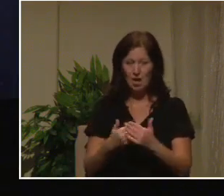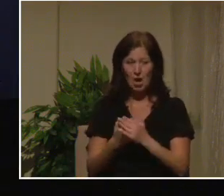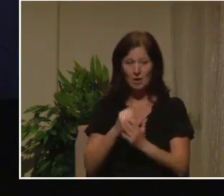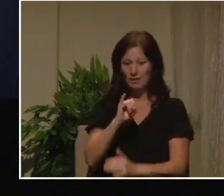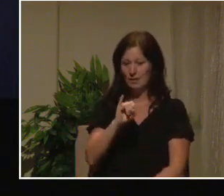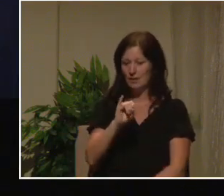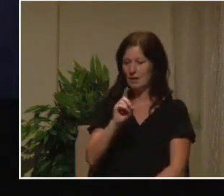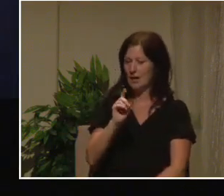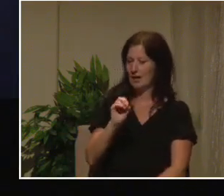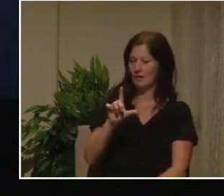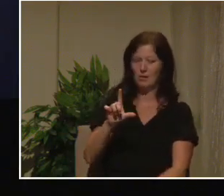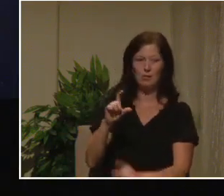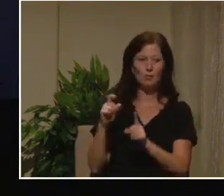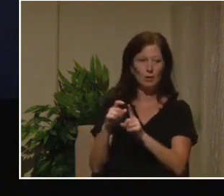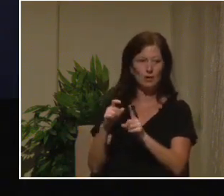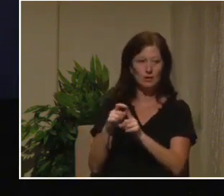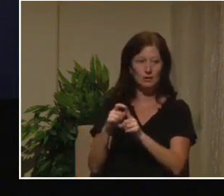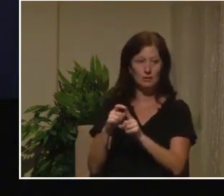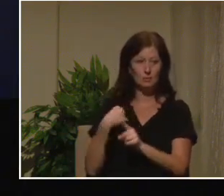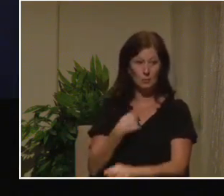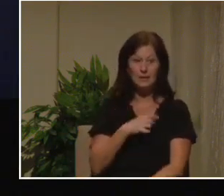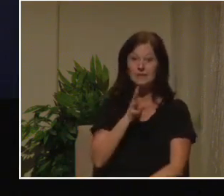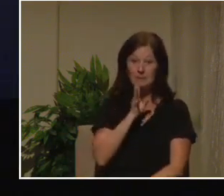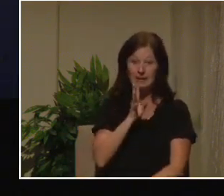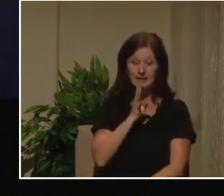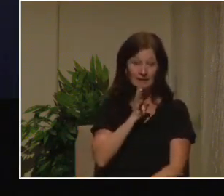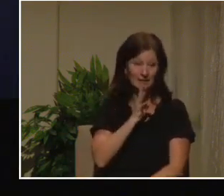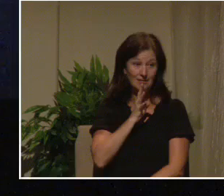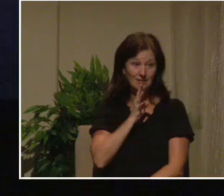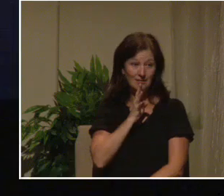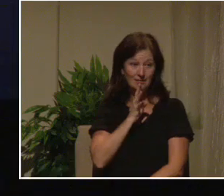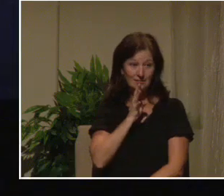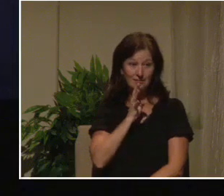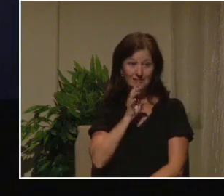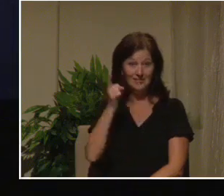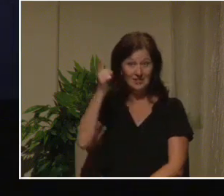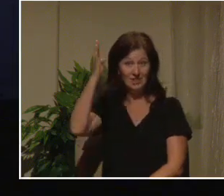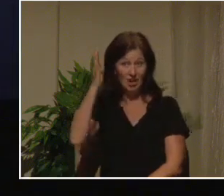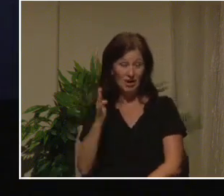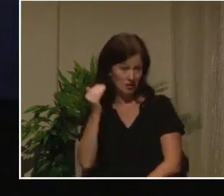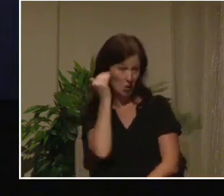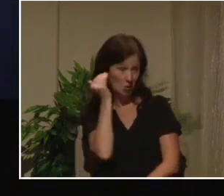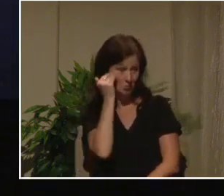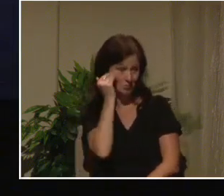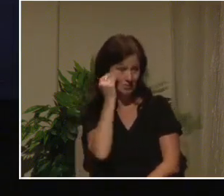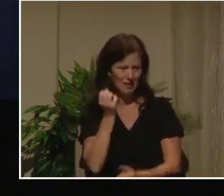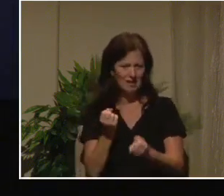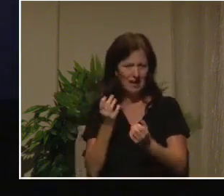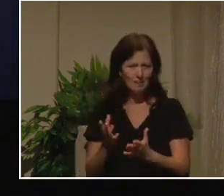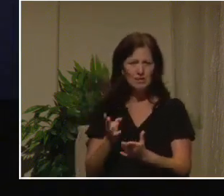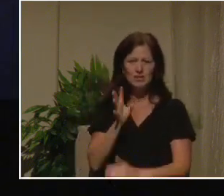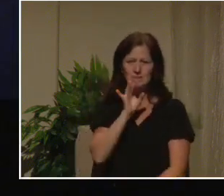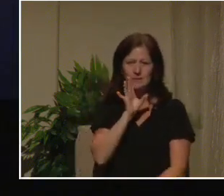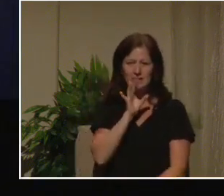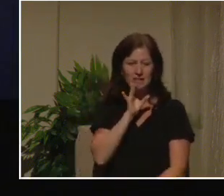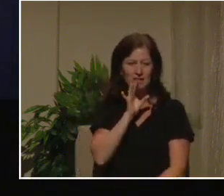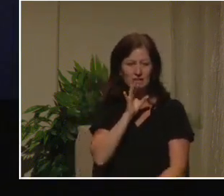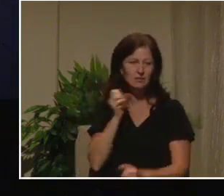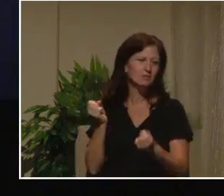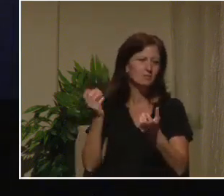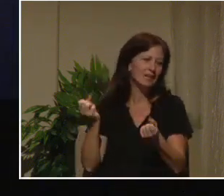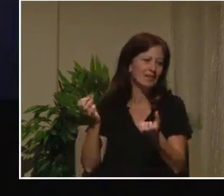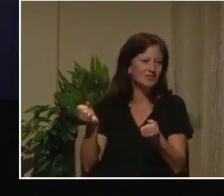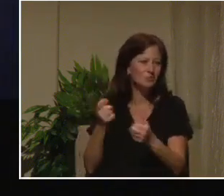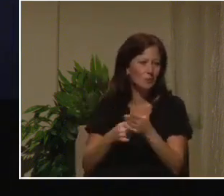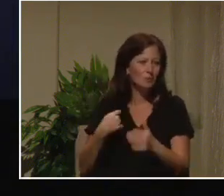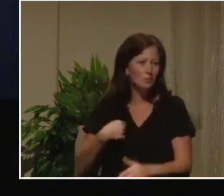will stand before the throne of God, and we'll go through that and we'll see how much of our speech was actually true, sincere to what we actually believed, how